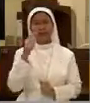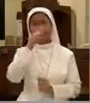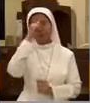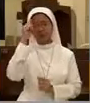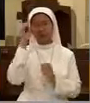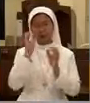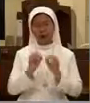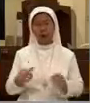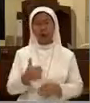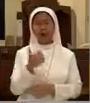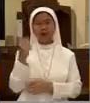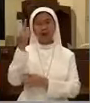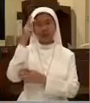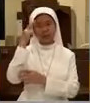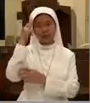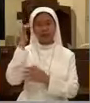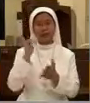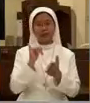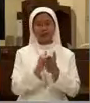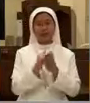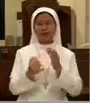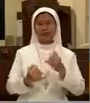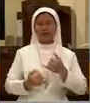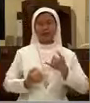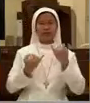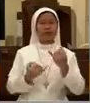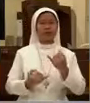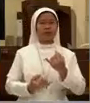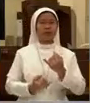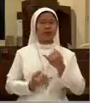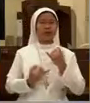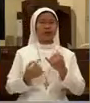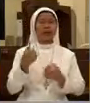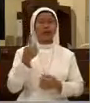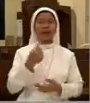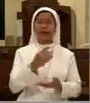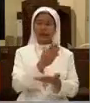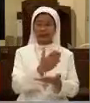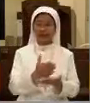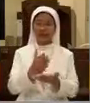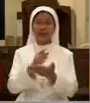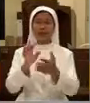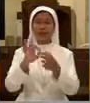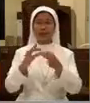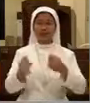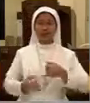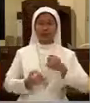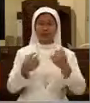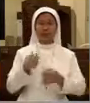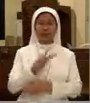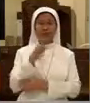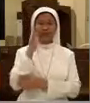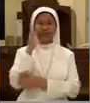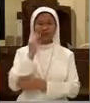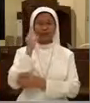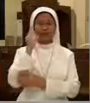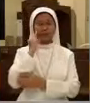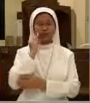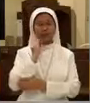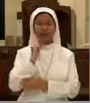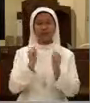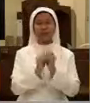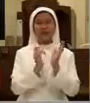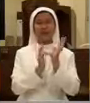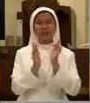reason than the joy, the sharing of the joy that we have experienced in Jesus, so